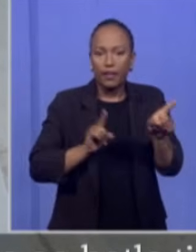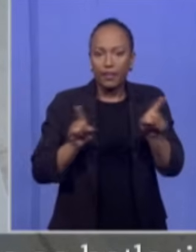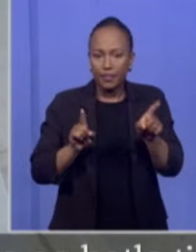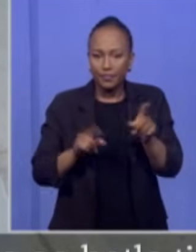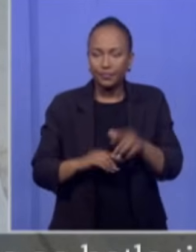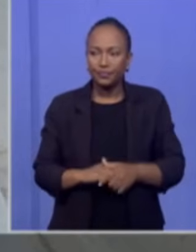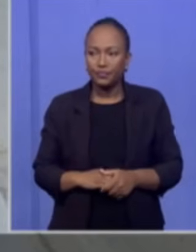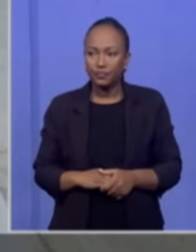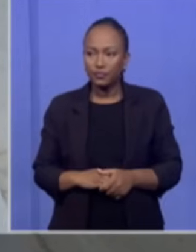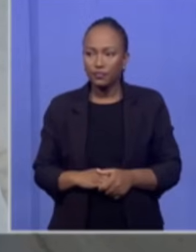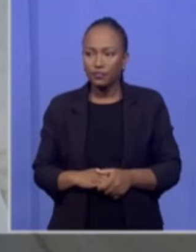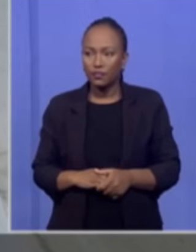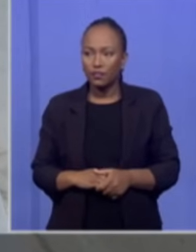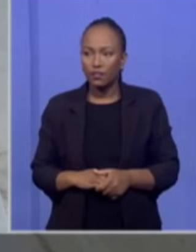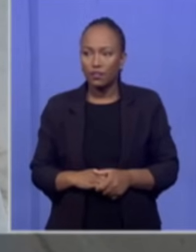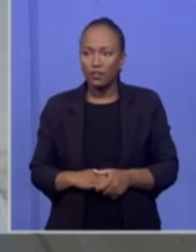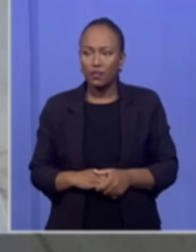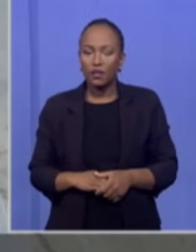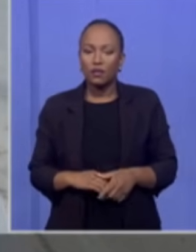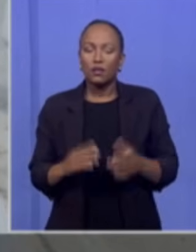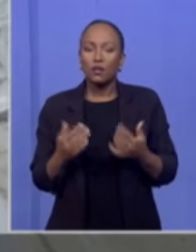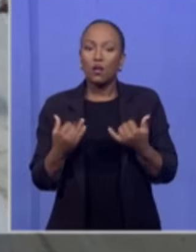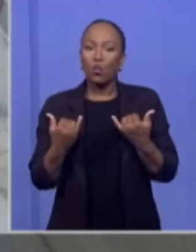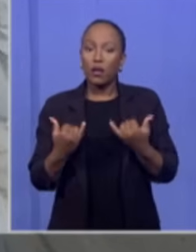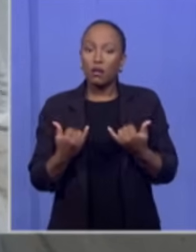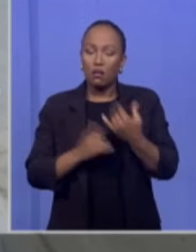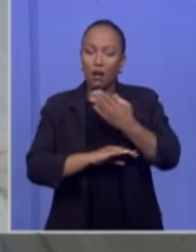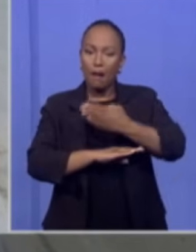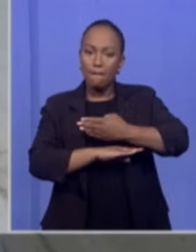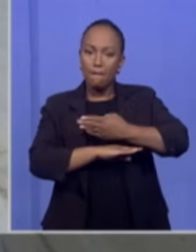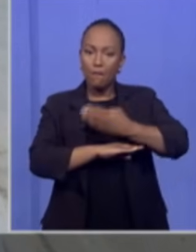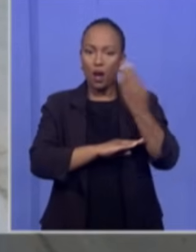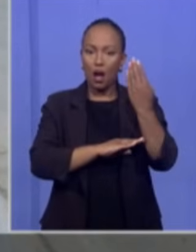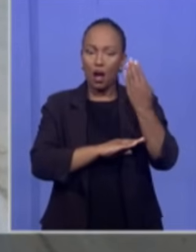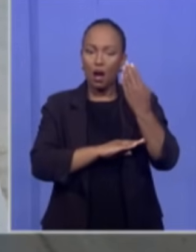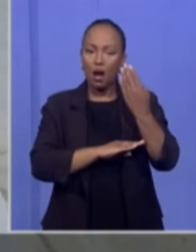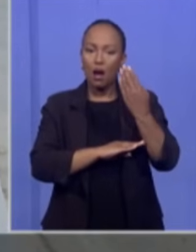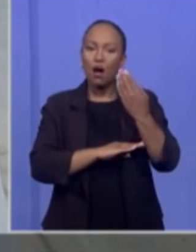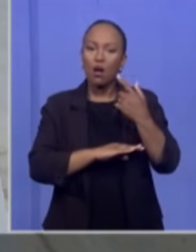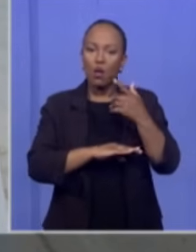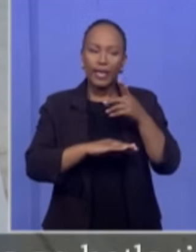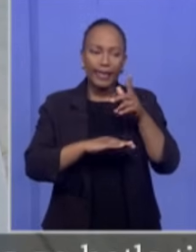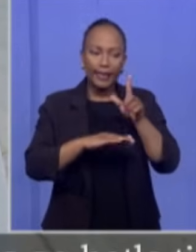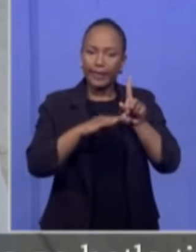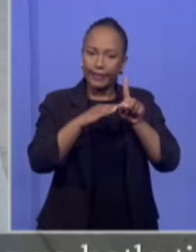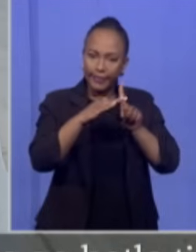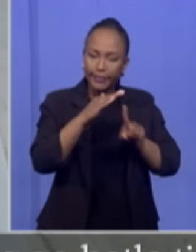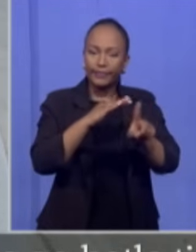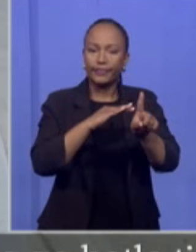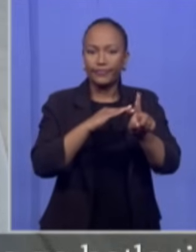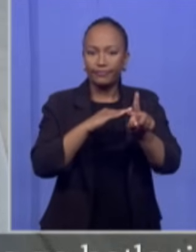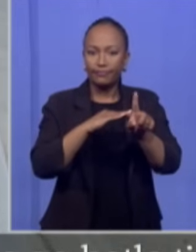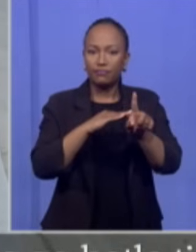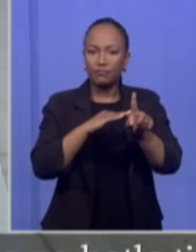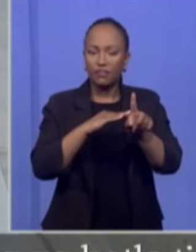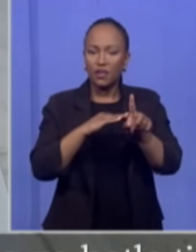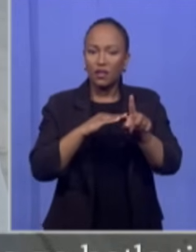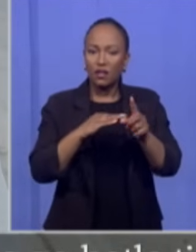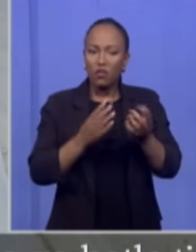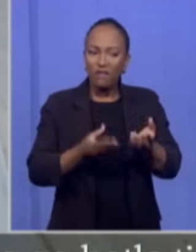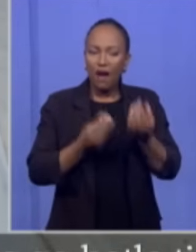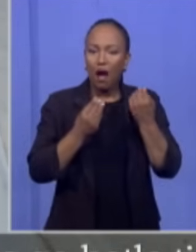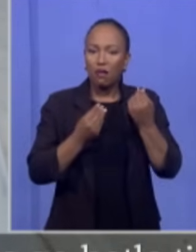passports. We are border jumpers. So we just find luggage